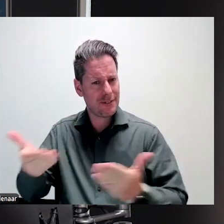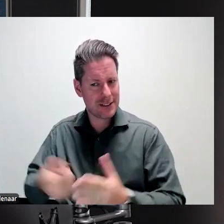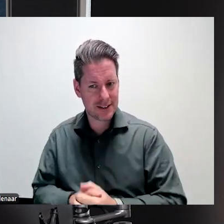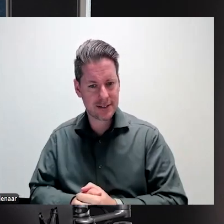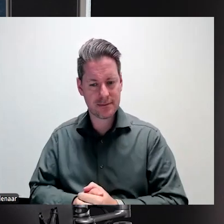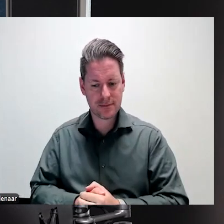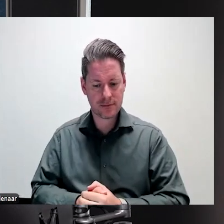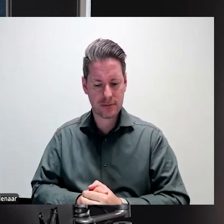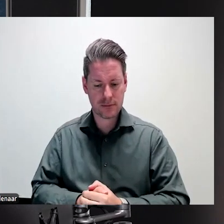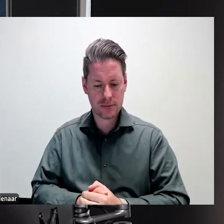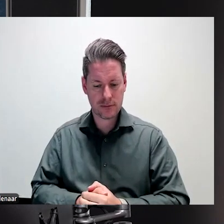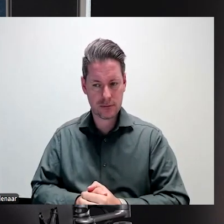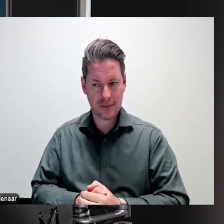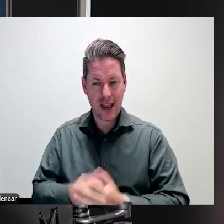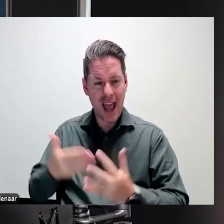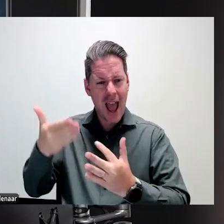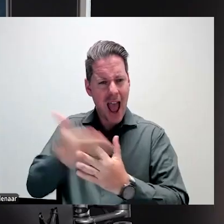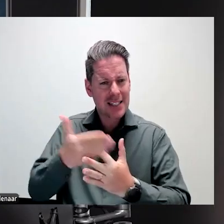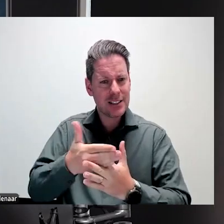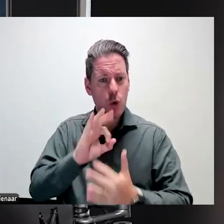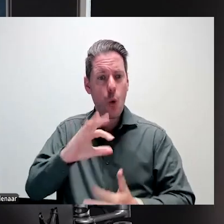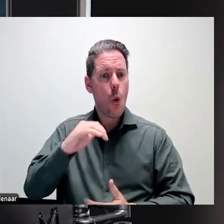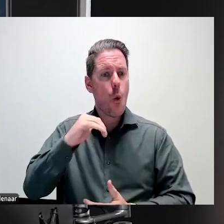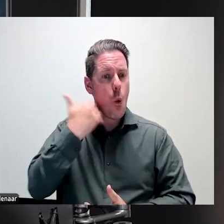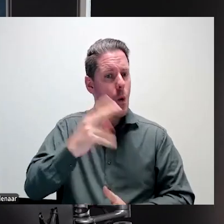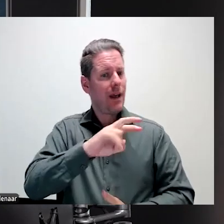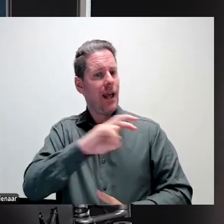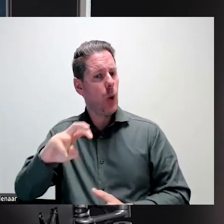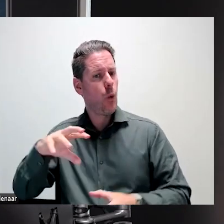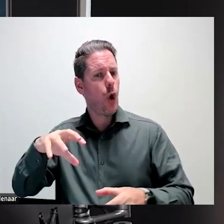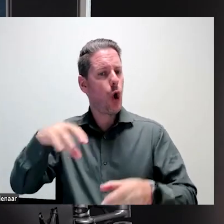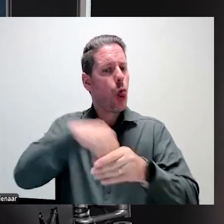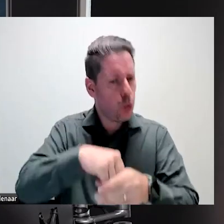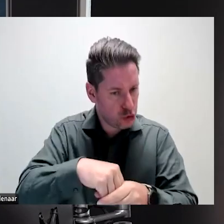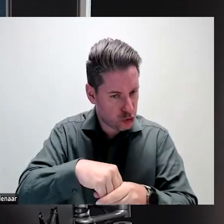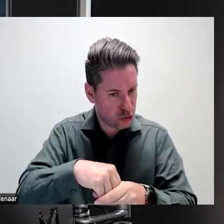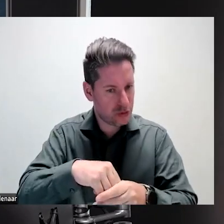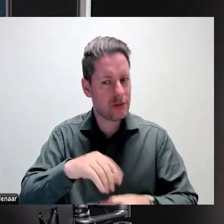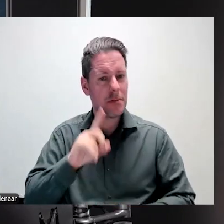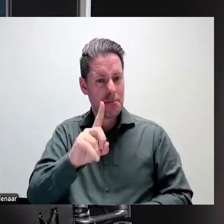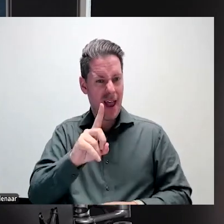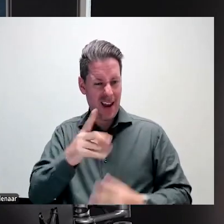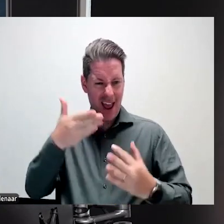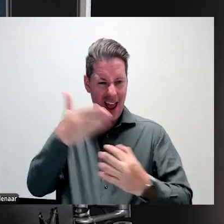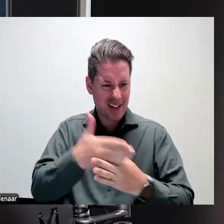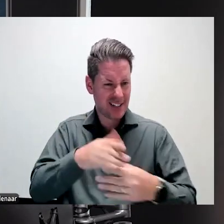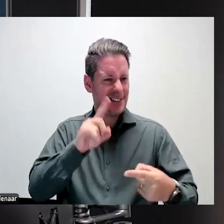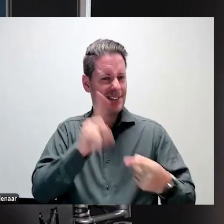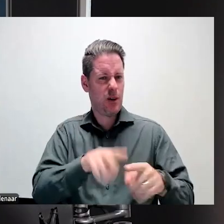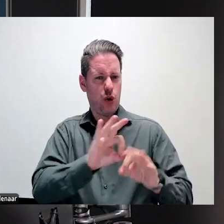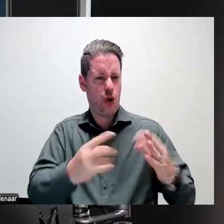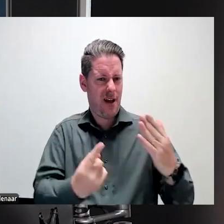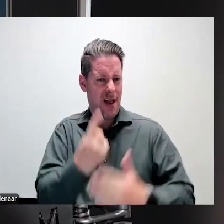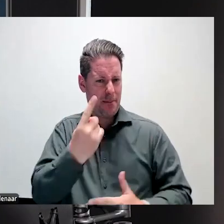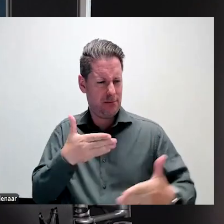inclusion, but it's also access that's not happening in the community that we want to highlight. Can you